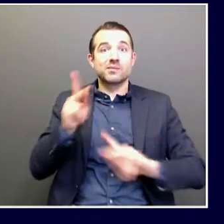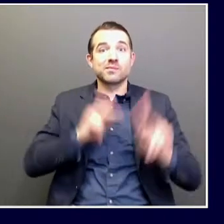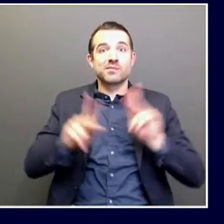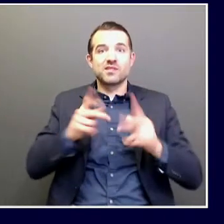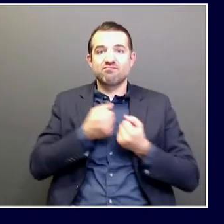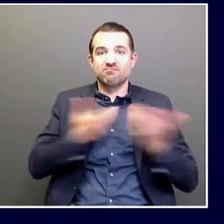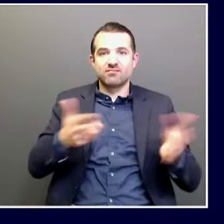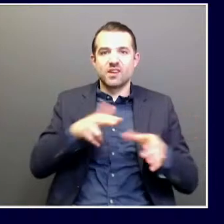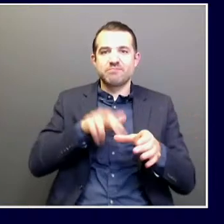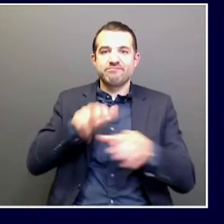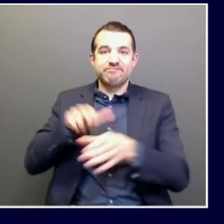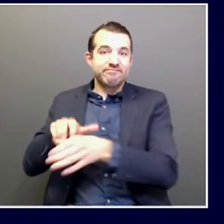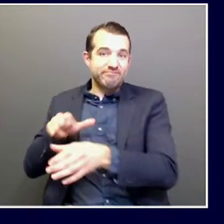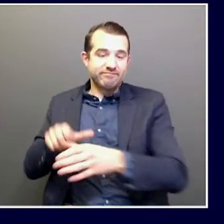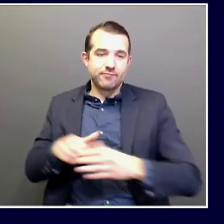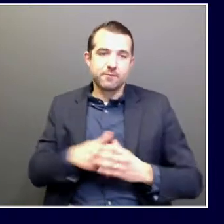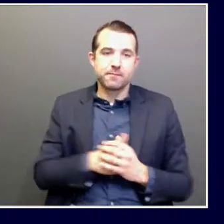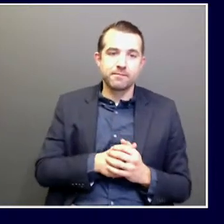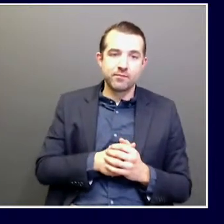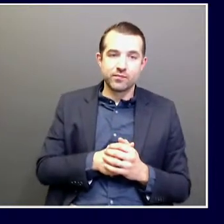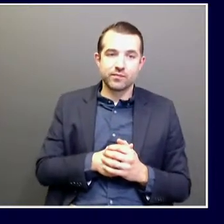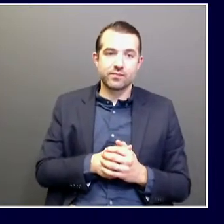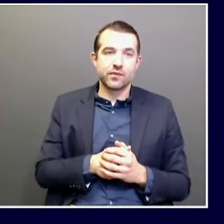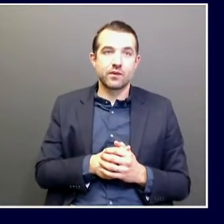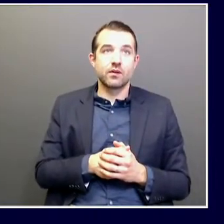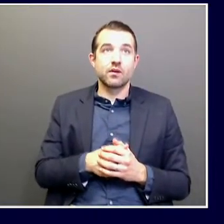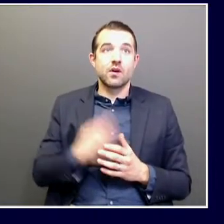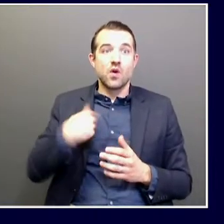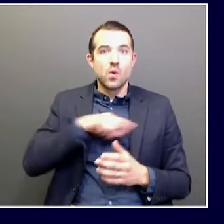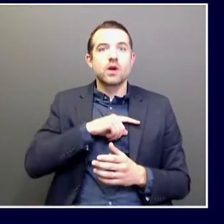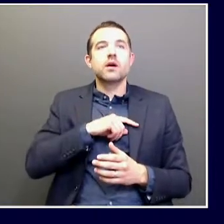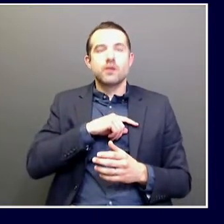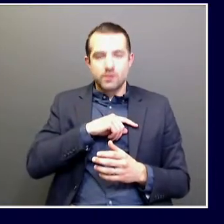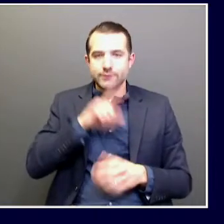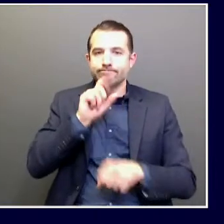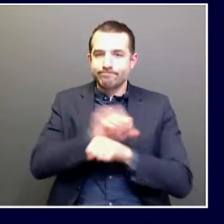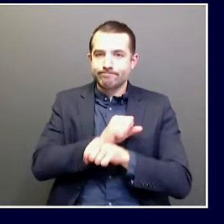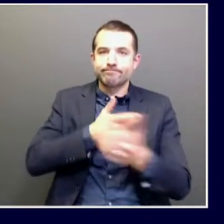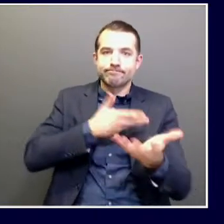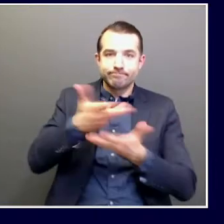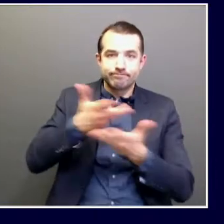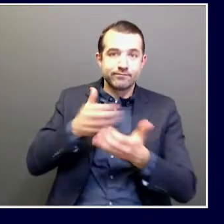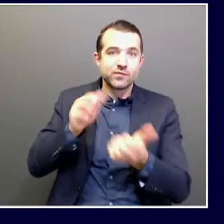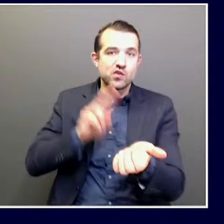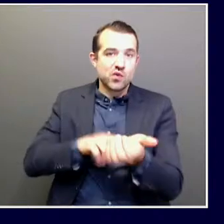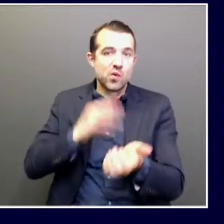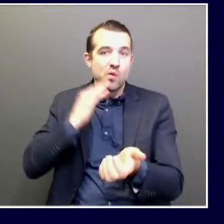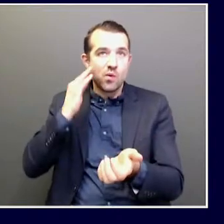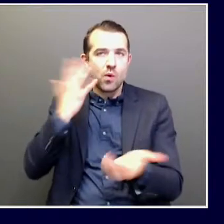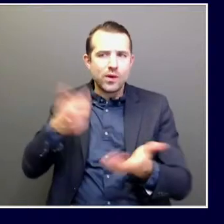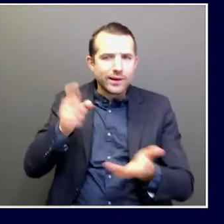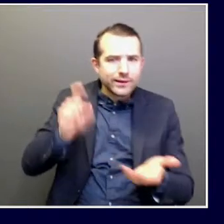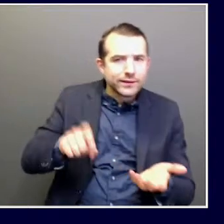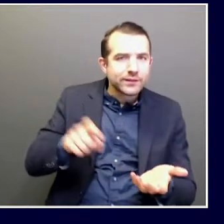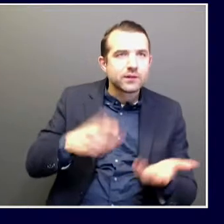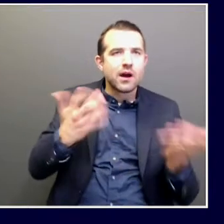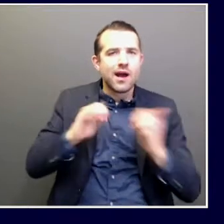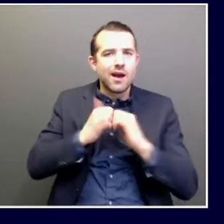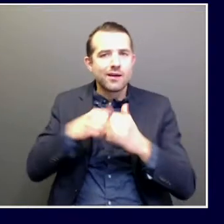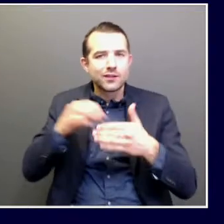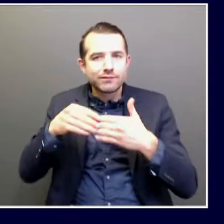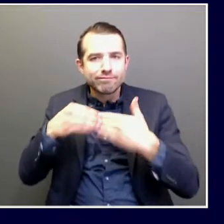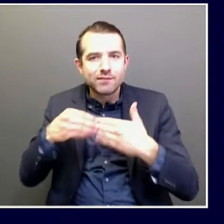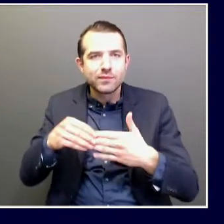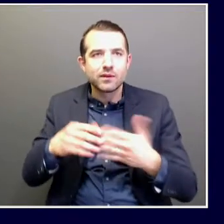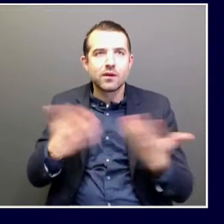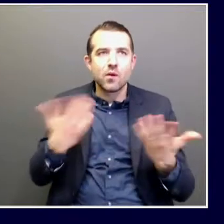we one by one work with them to figure out what are their needs, what are the flexibilities that we can offer, how can we really support them in